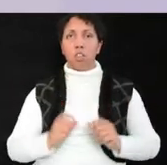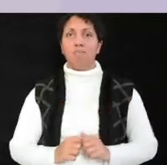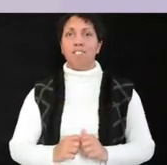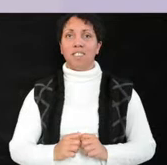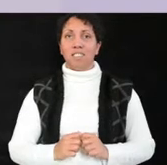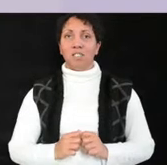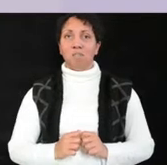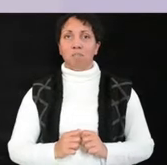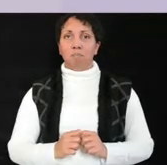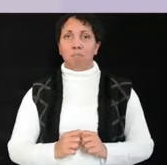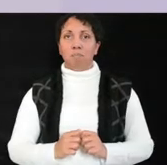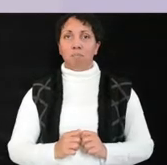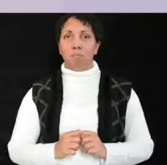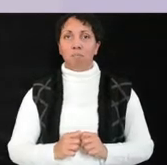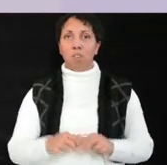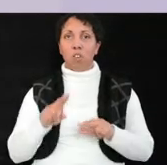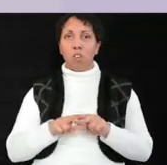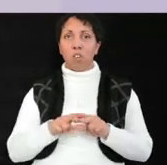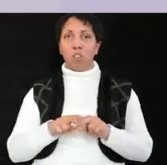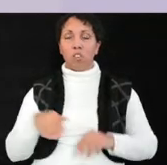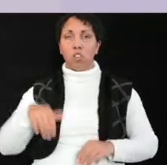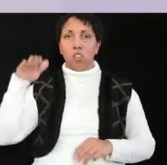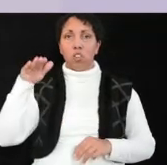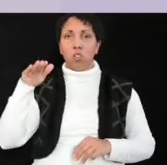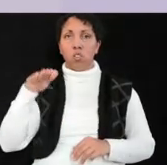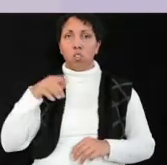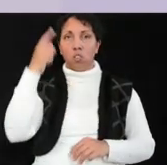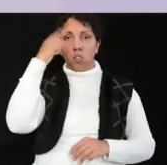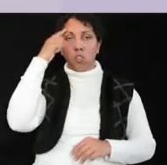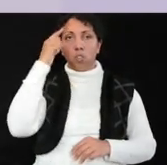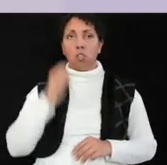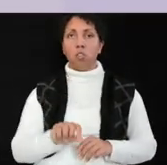make sure that my foster child knew what was happening.